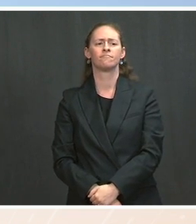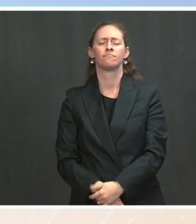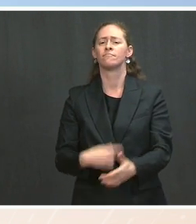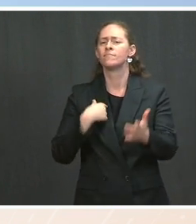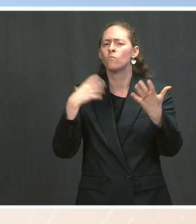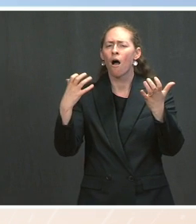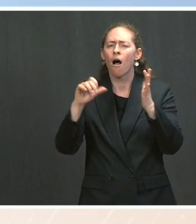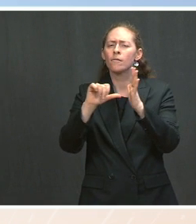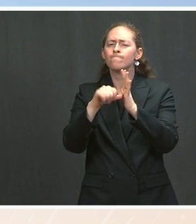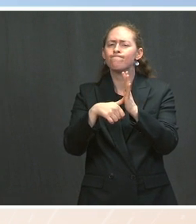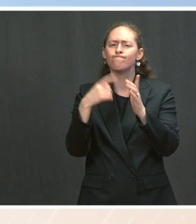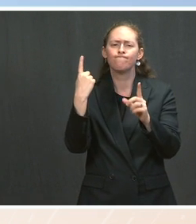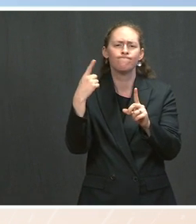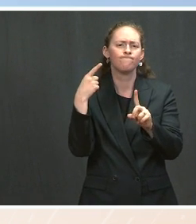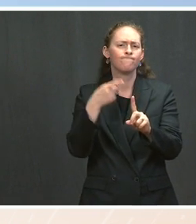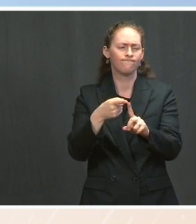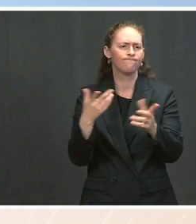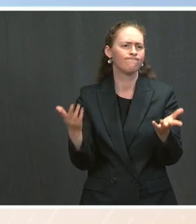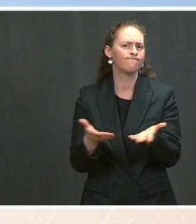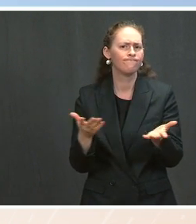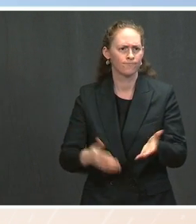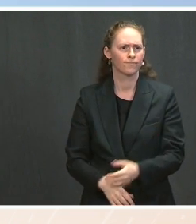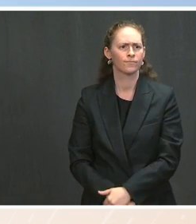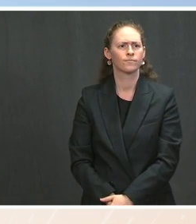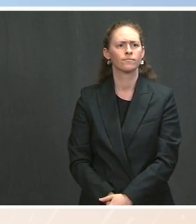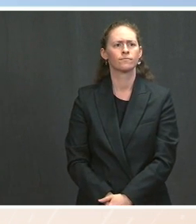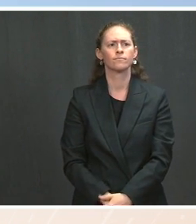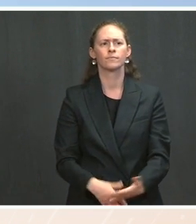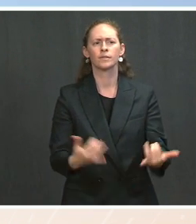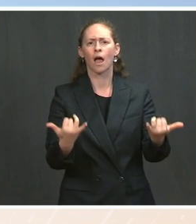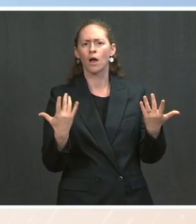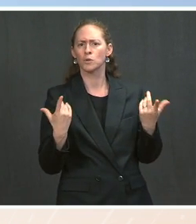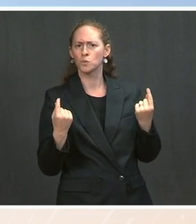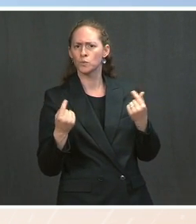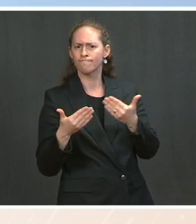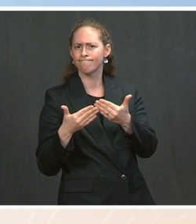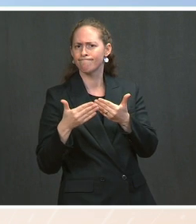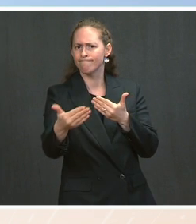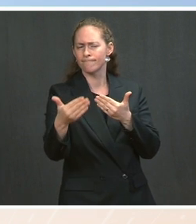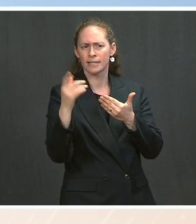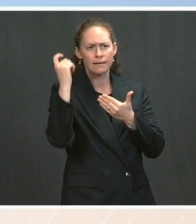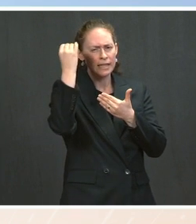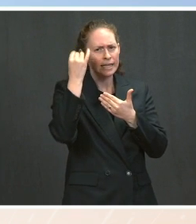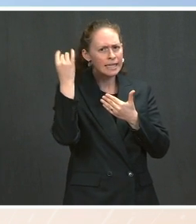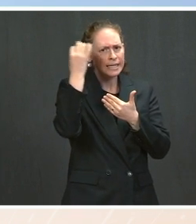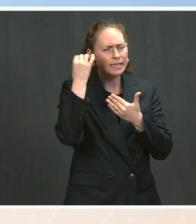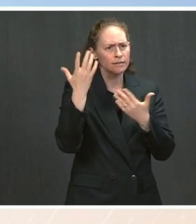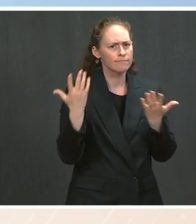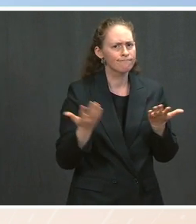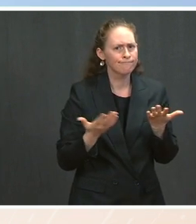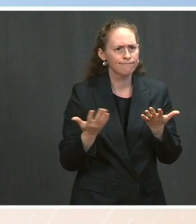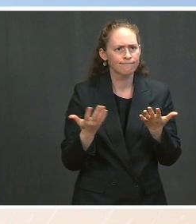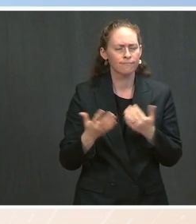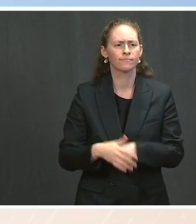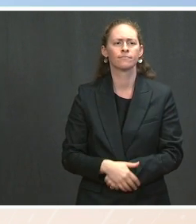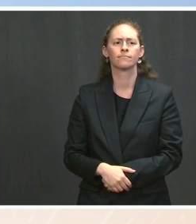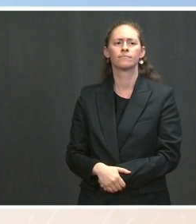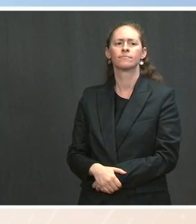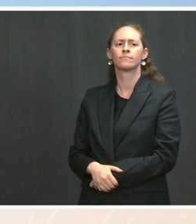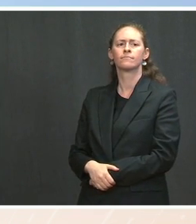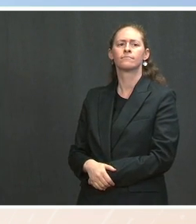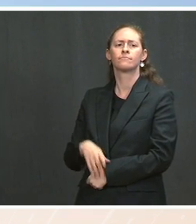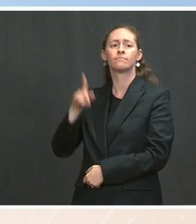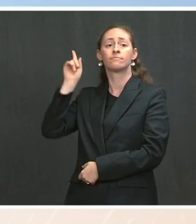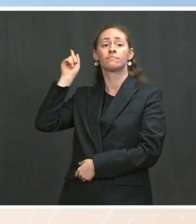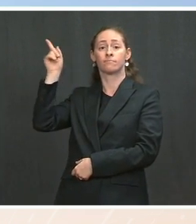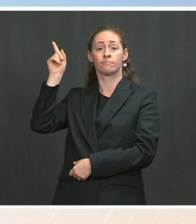to contemplate where we go from here, Darlene. And certainly he talked yesterday about replenishing support for the Iron Dome. And